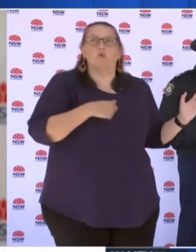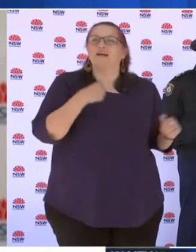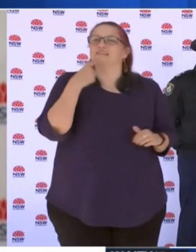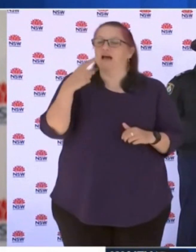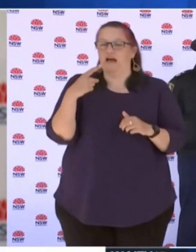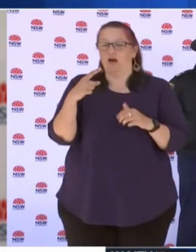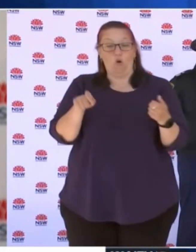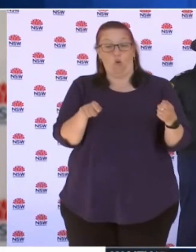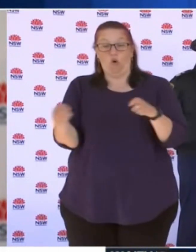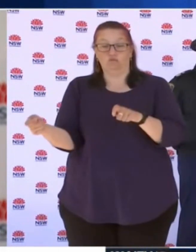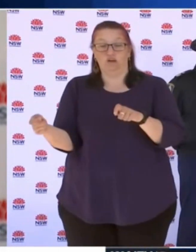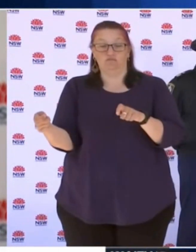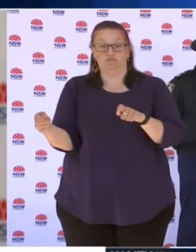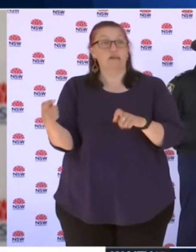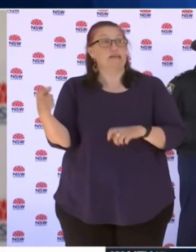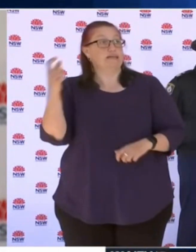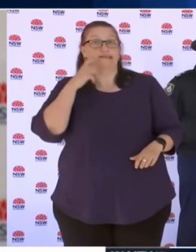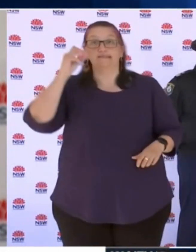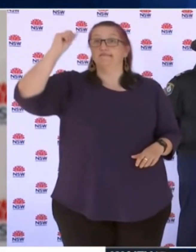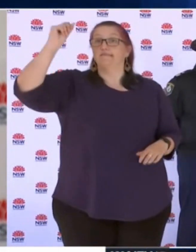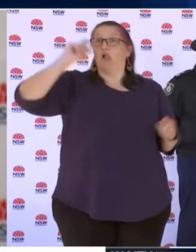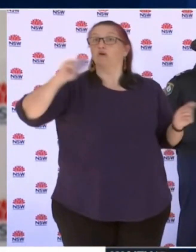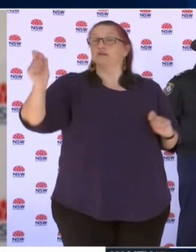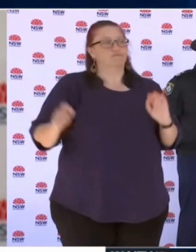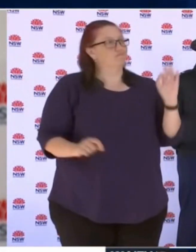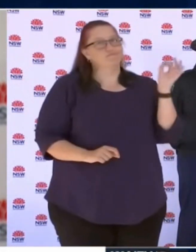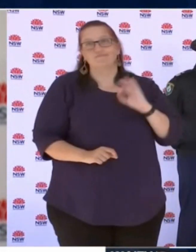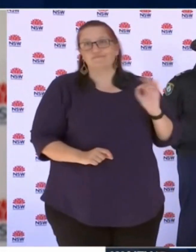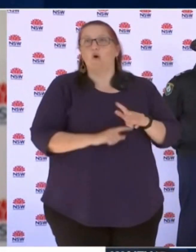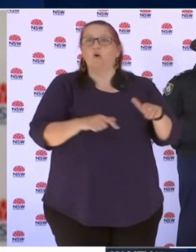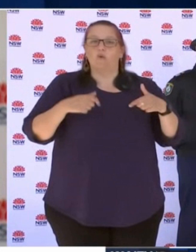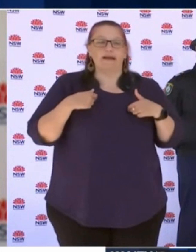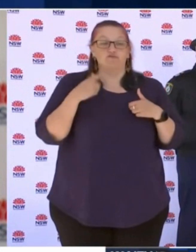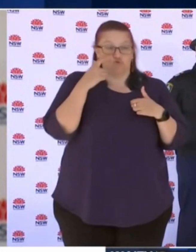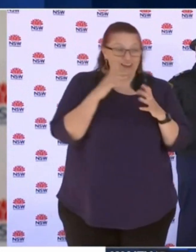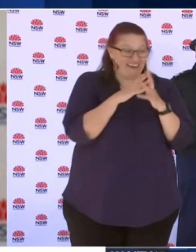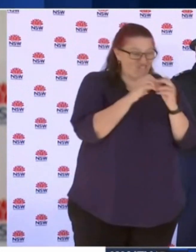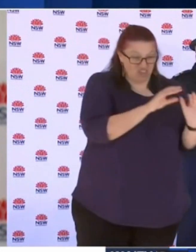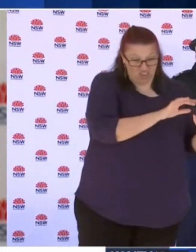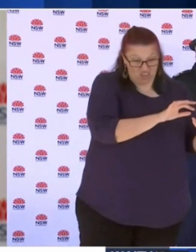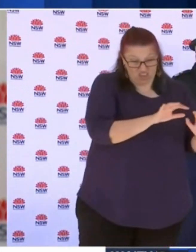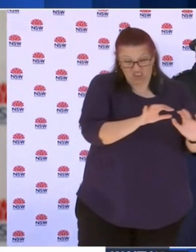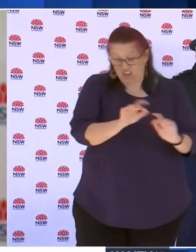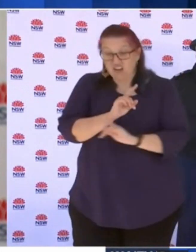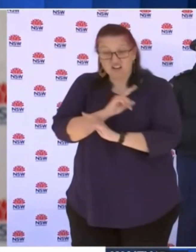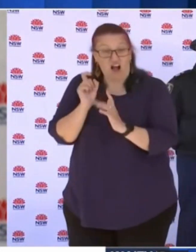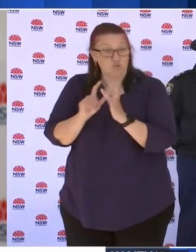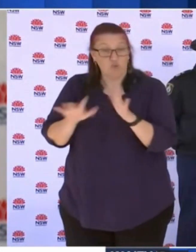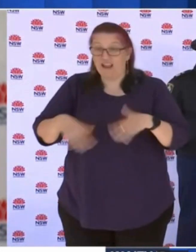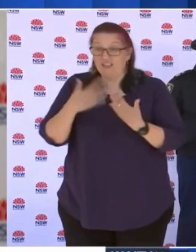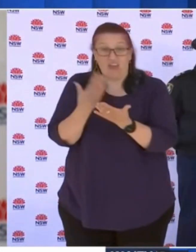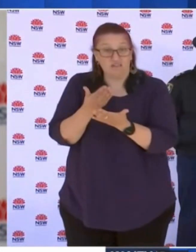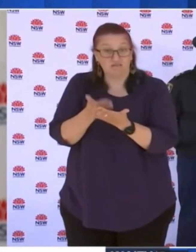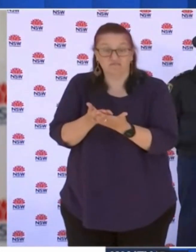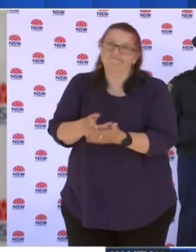last resort. If you look around Australia, unfortunately, not other states haven't had that policy. But for